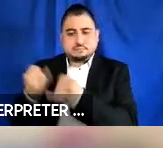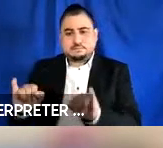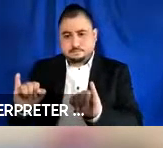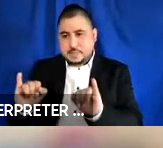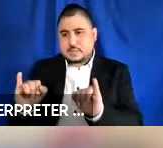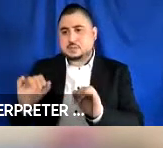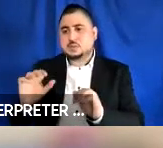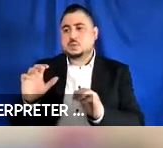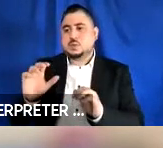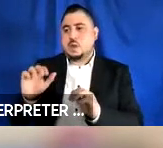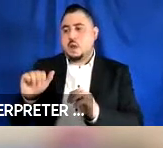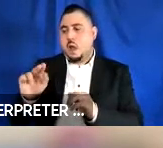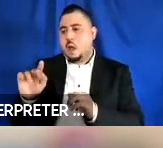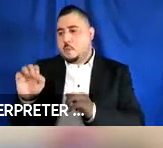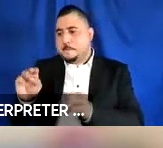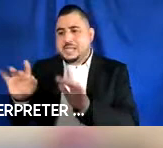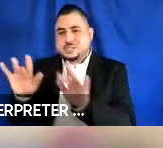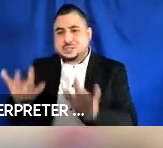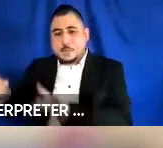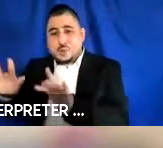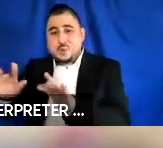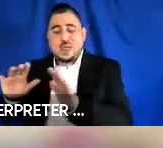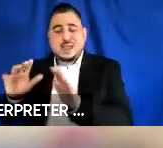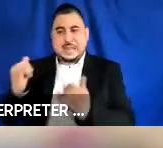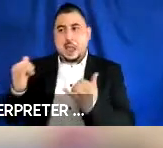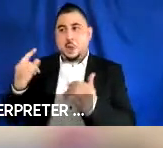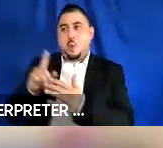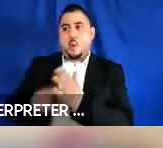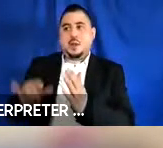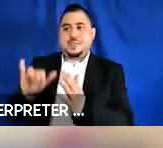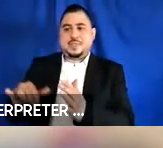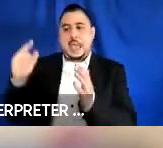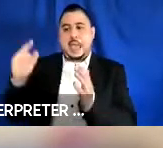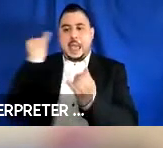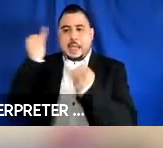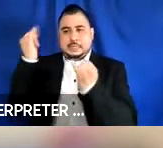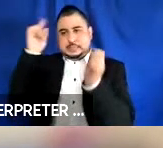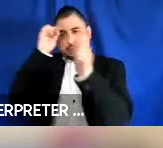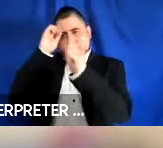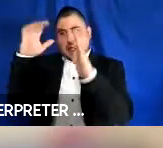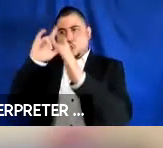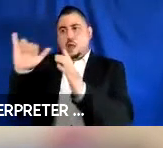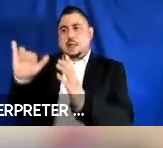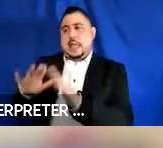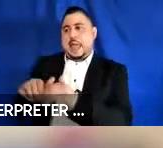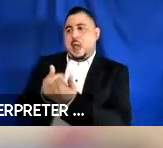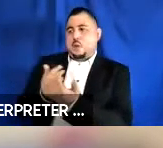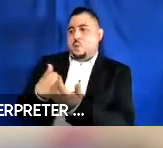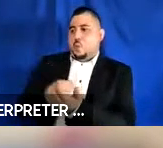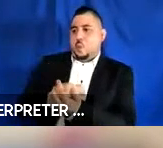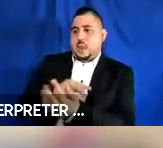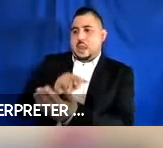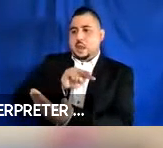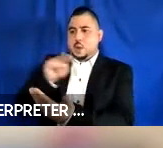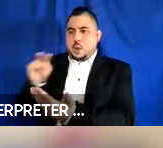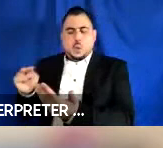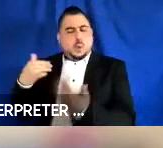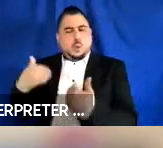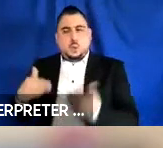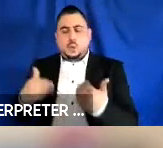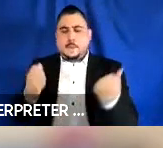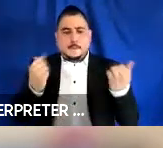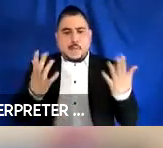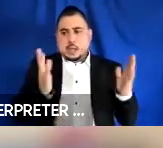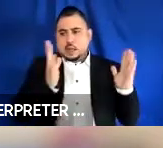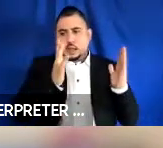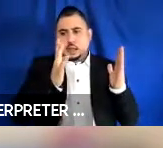control inside the context of higher levels of automation. And because there's so many moving parts to try to manage